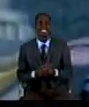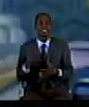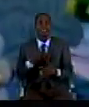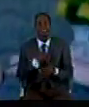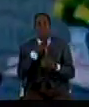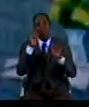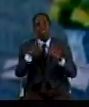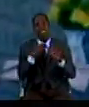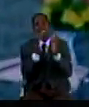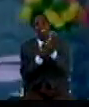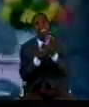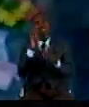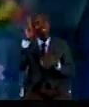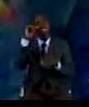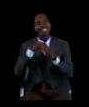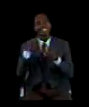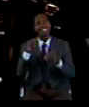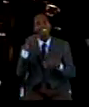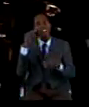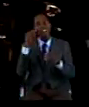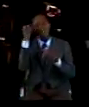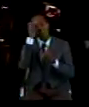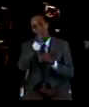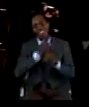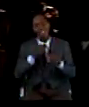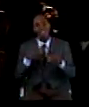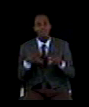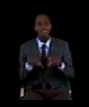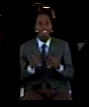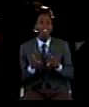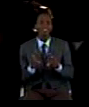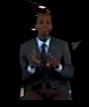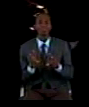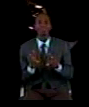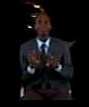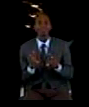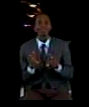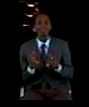We must praise him in the African way.